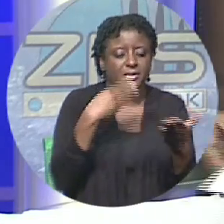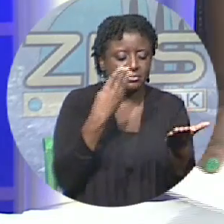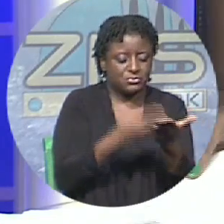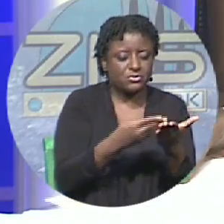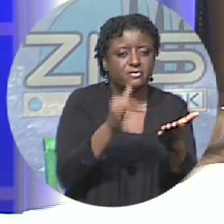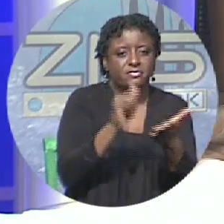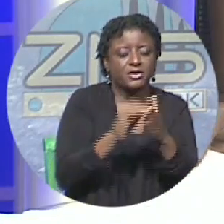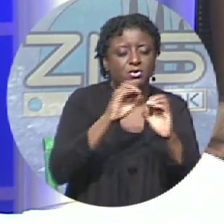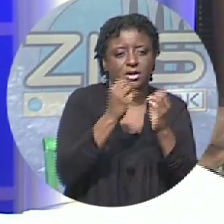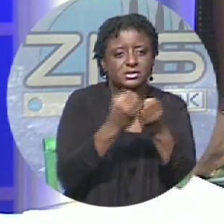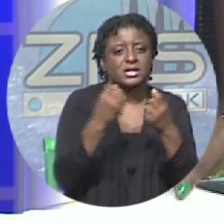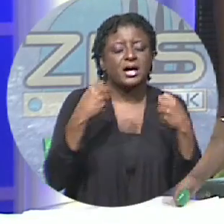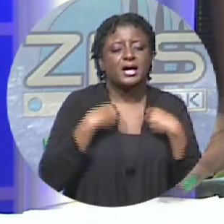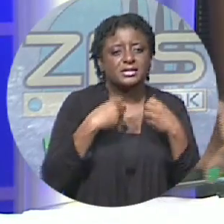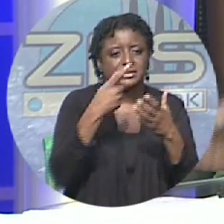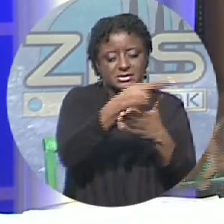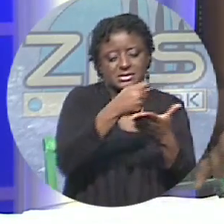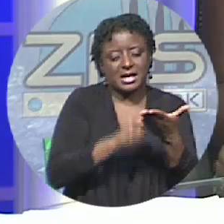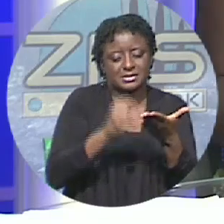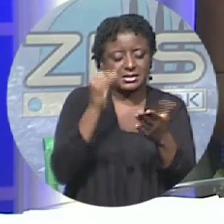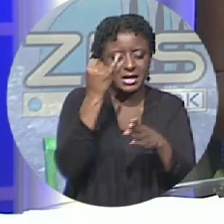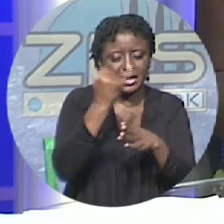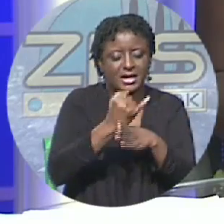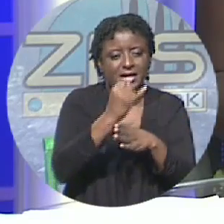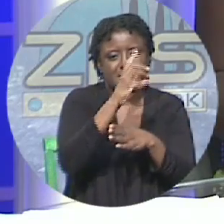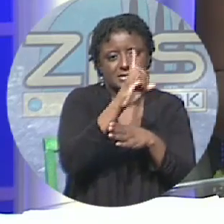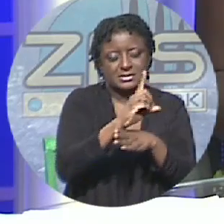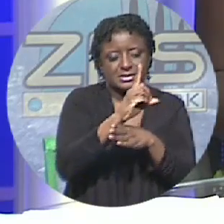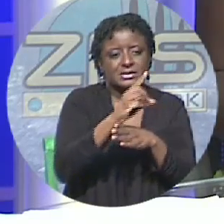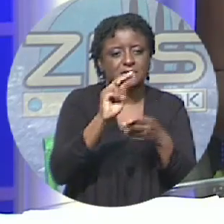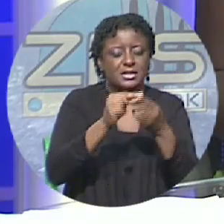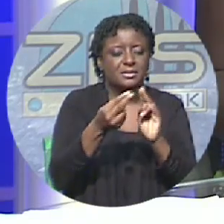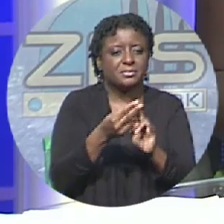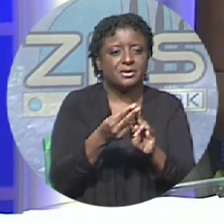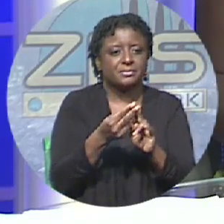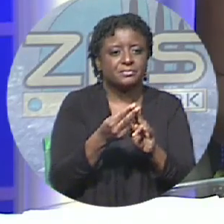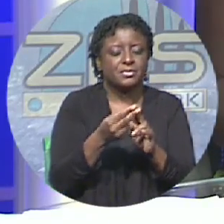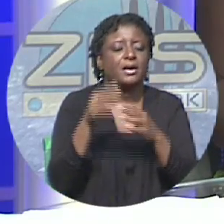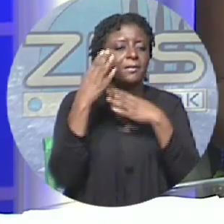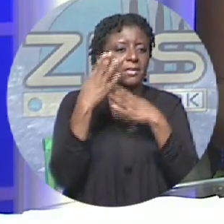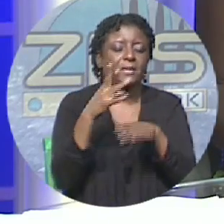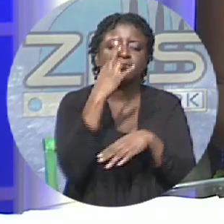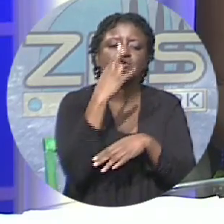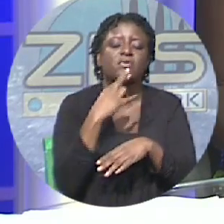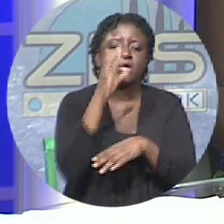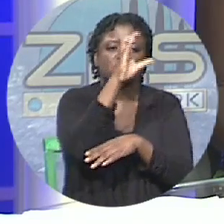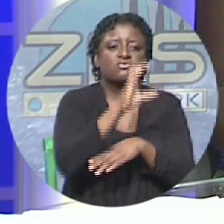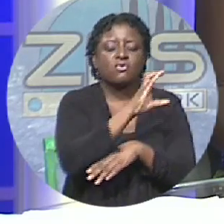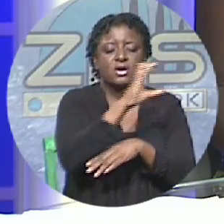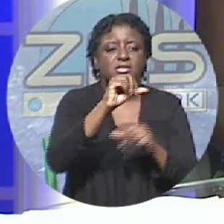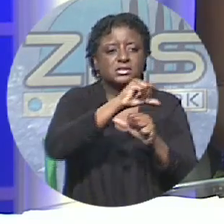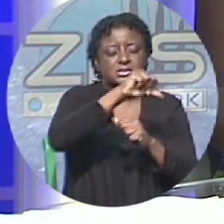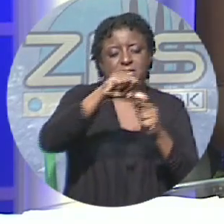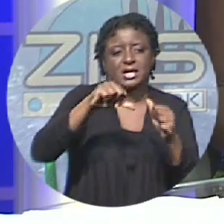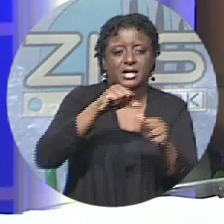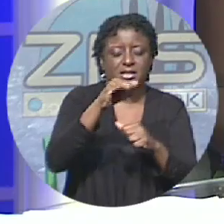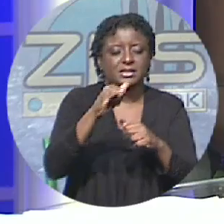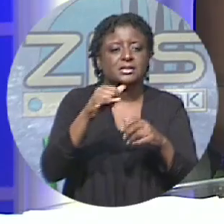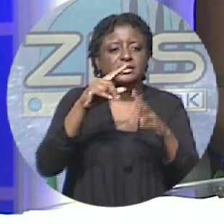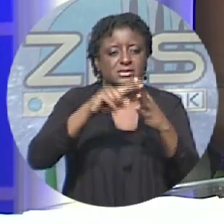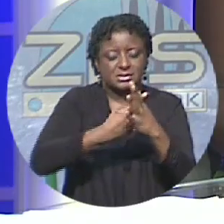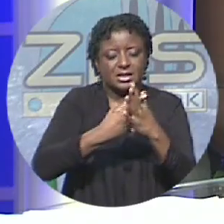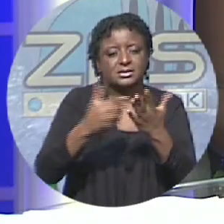number. The Bahamas Red Cross Society is already beginning to collect supplies for residents hit by the